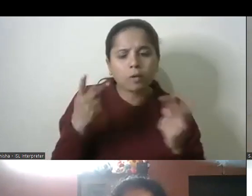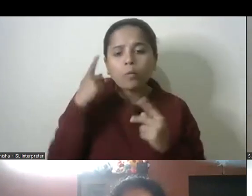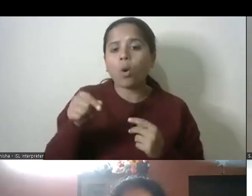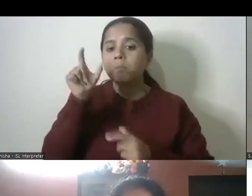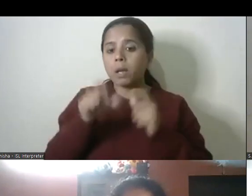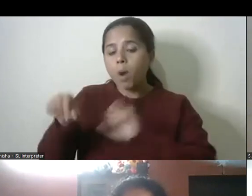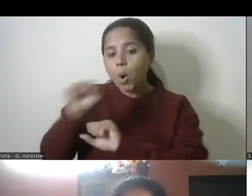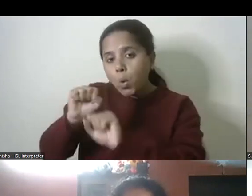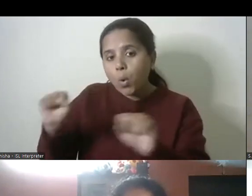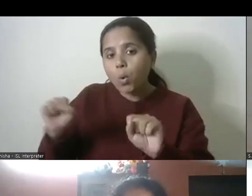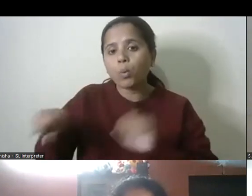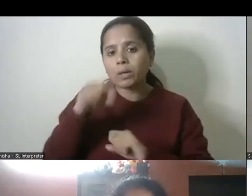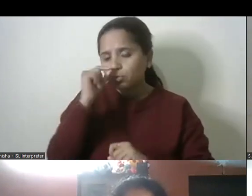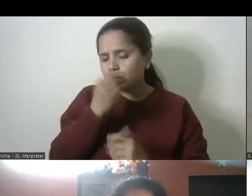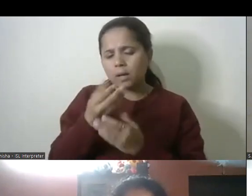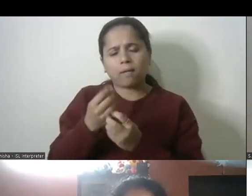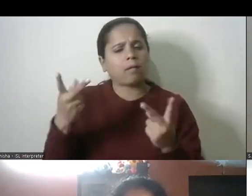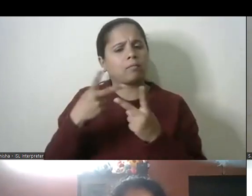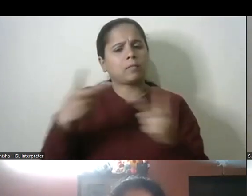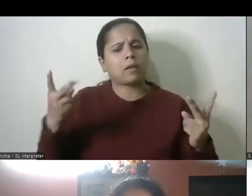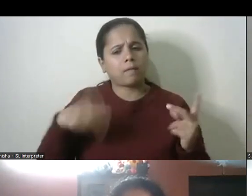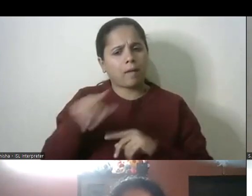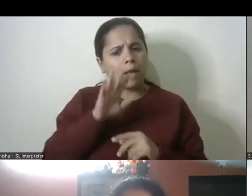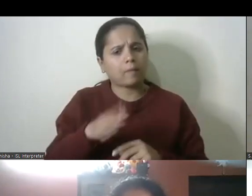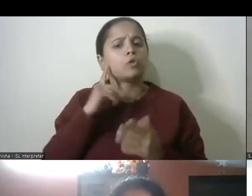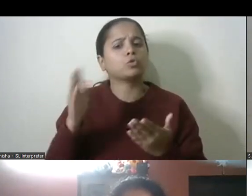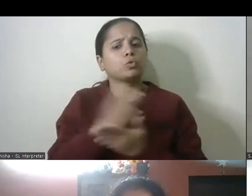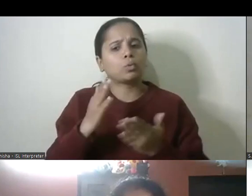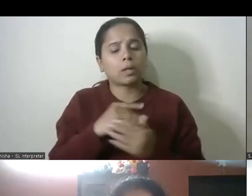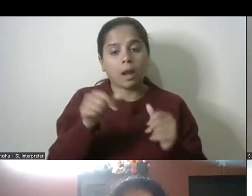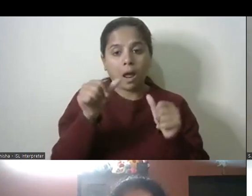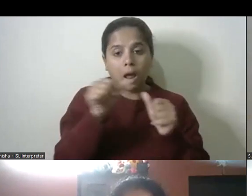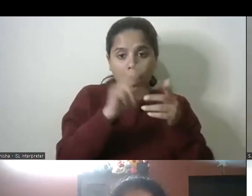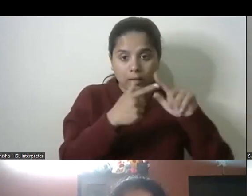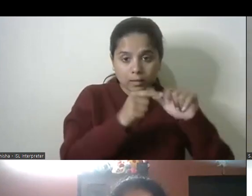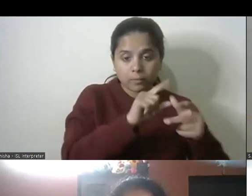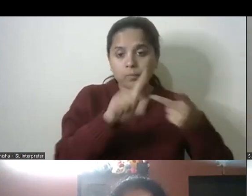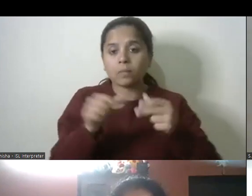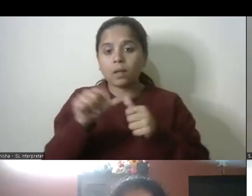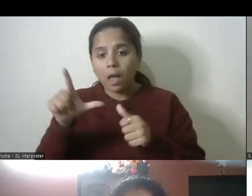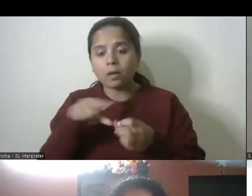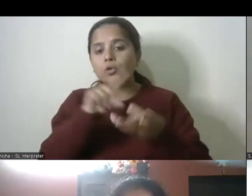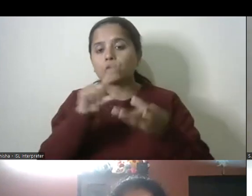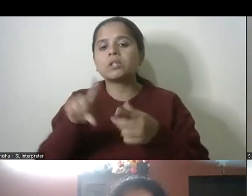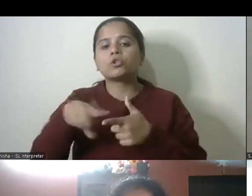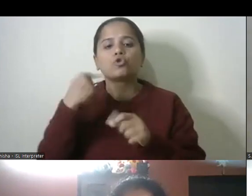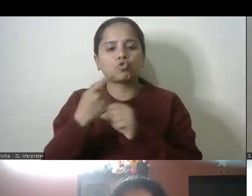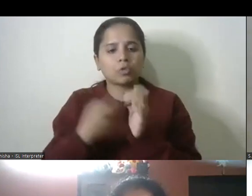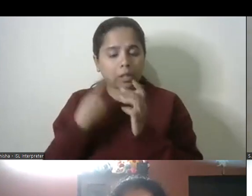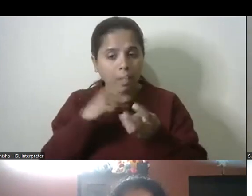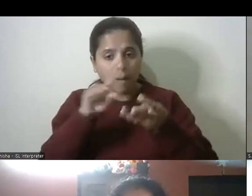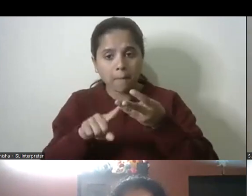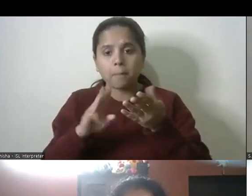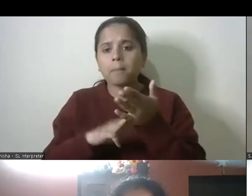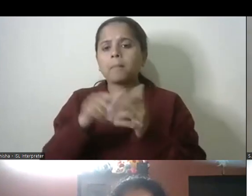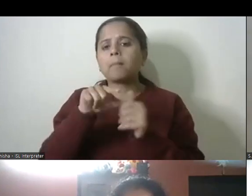people. There are different types of Gana, namely Attigana, Algana, Jigidi Gana, and Marana Gana. Marana